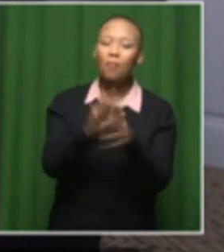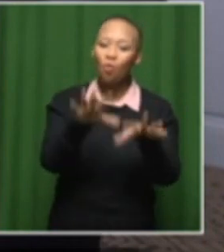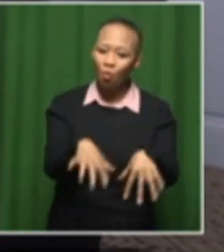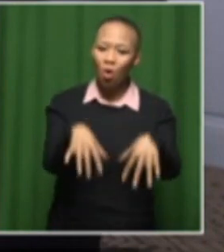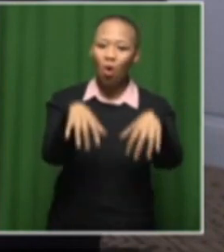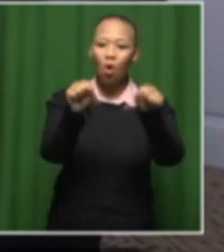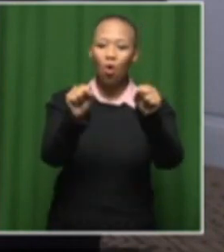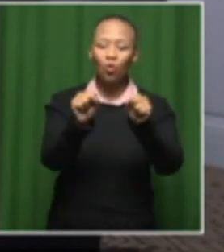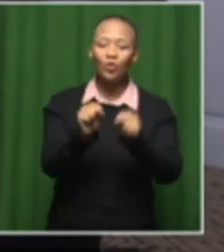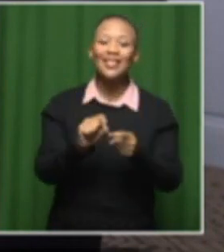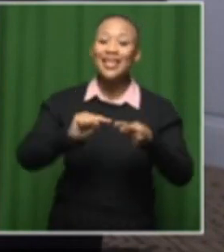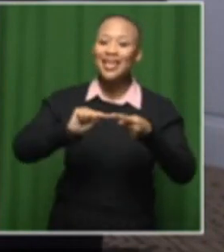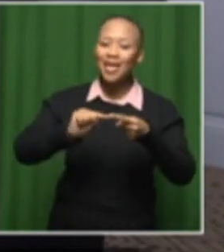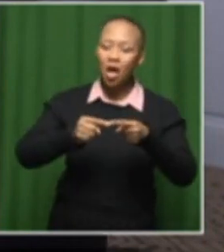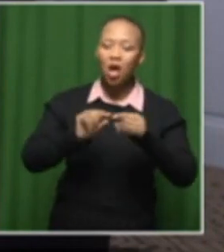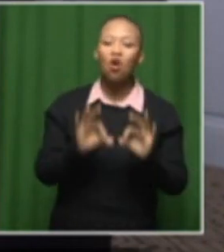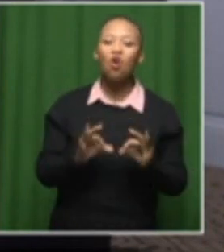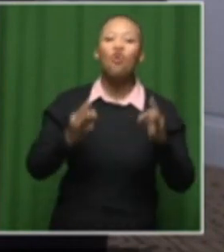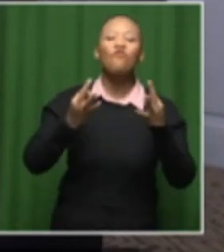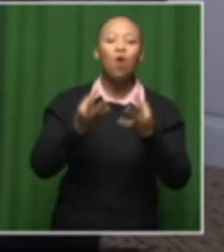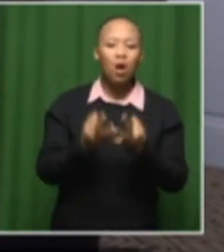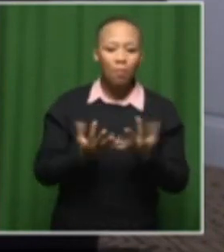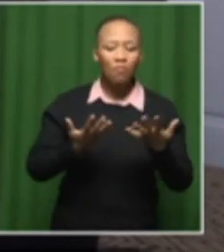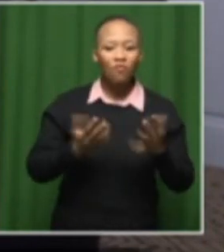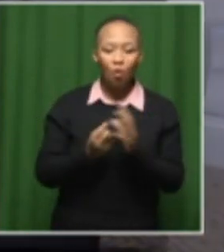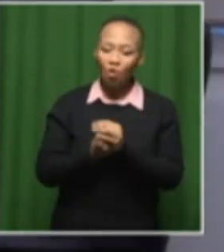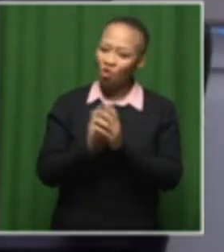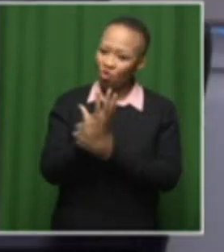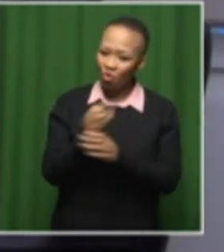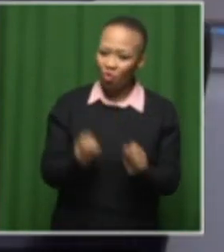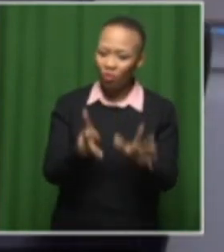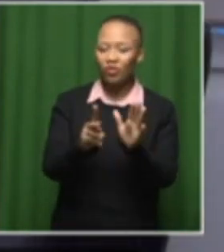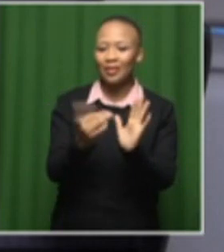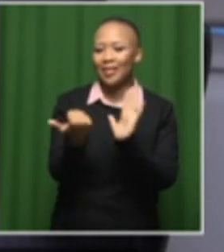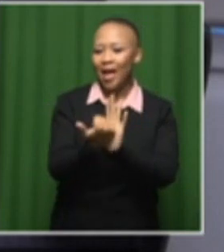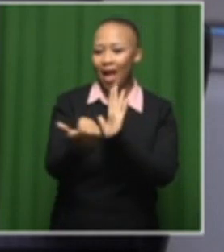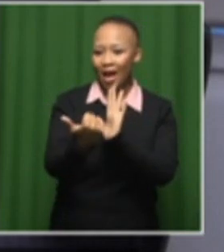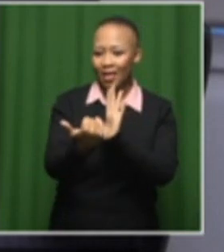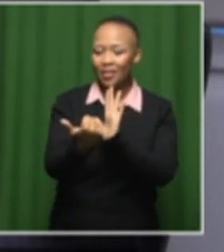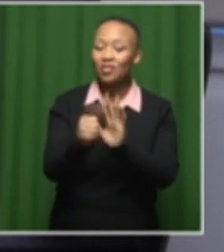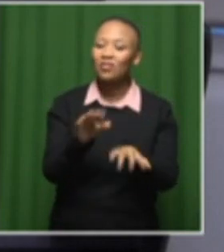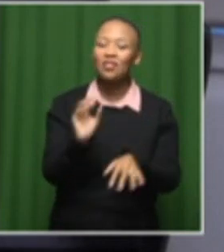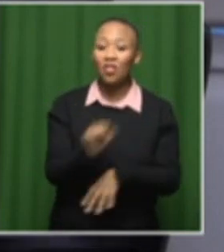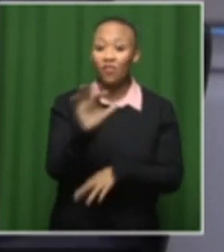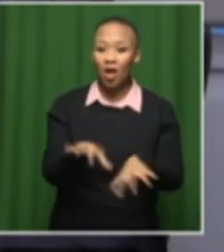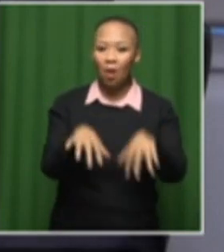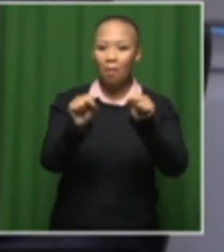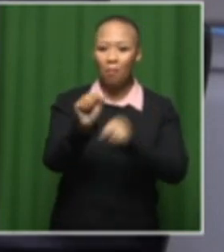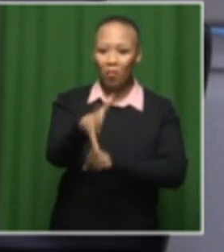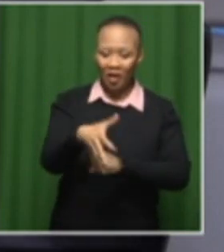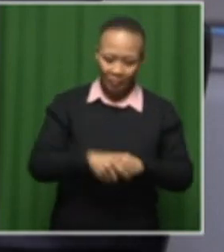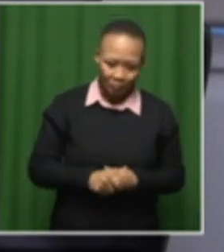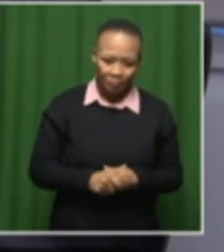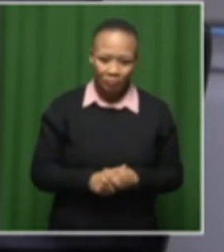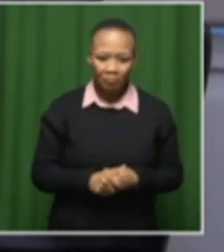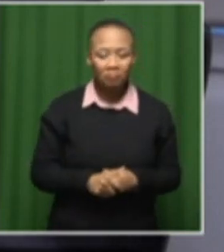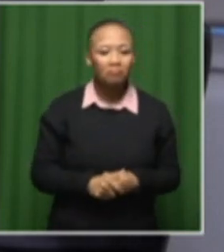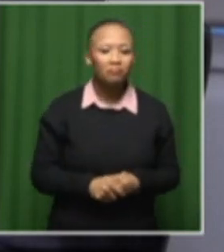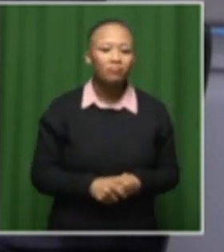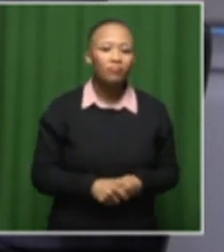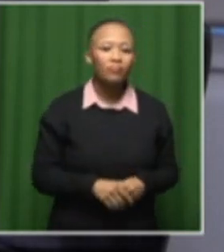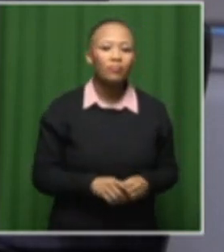the African Growth and Opportunity Act. We've just had really positive news because the AGOA